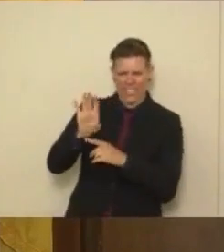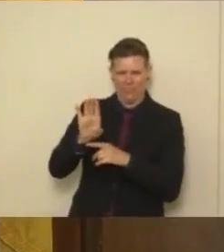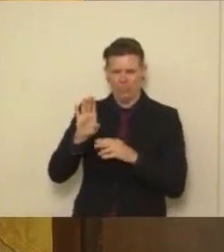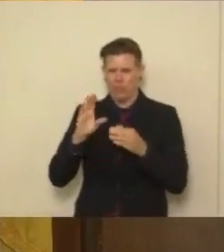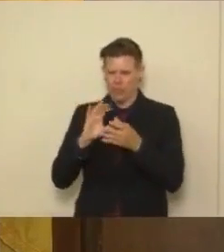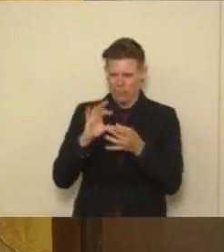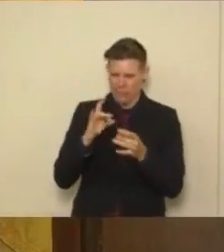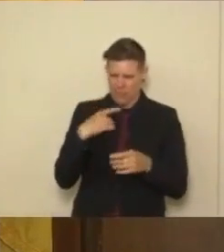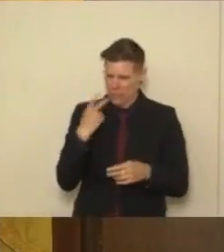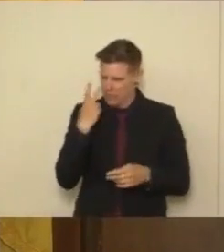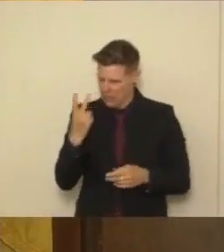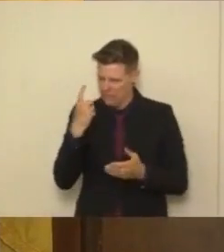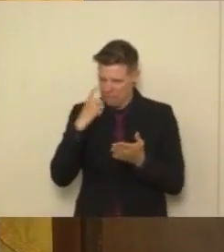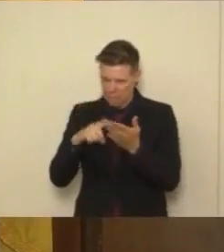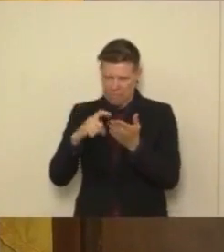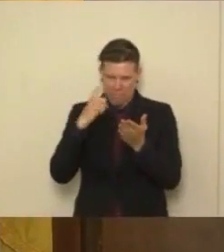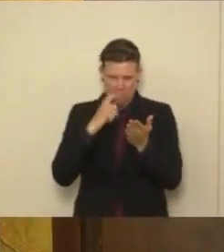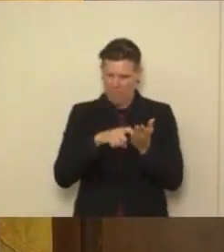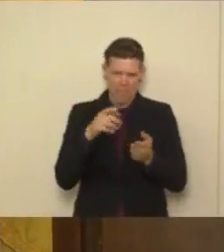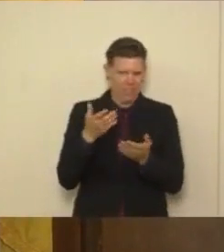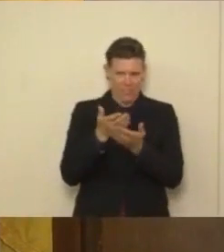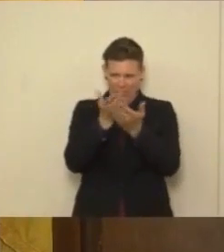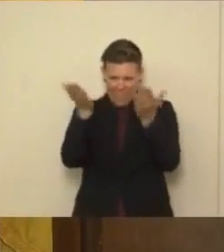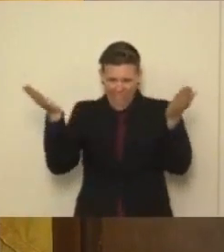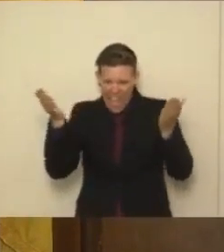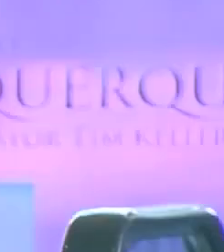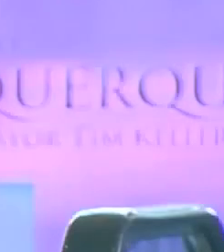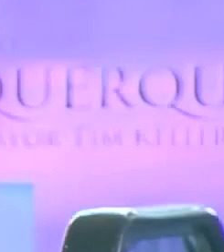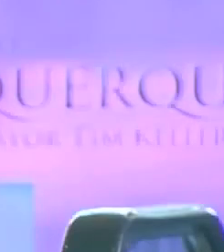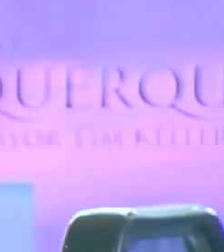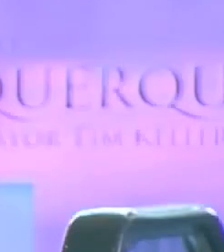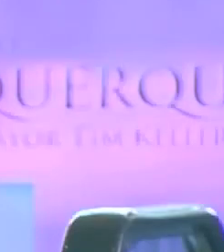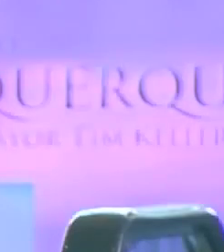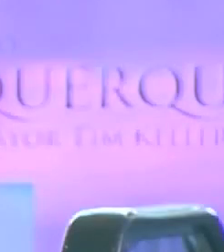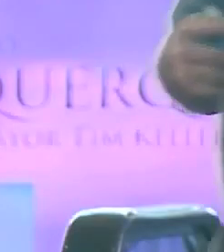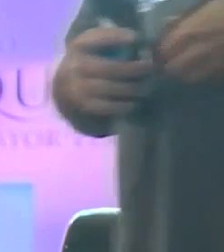clear that they have violated the public health order.